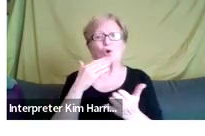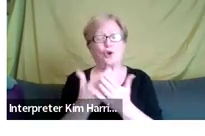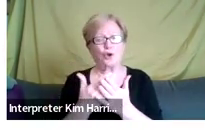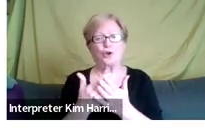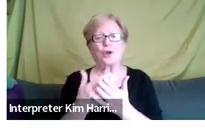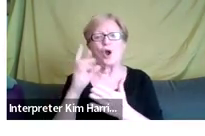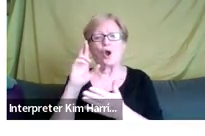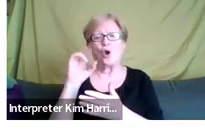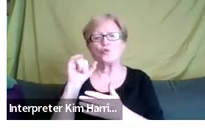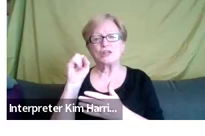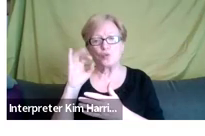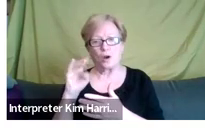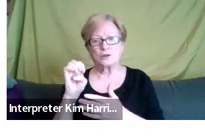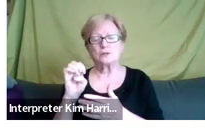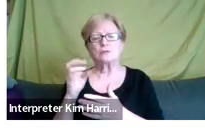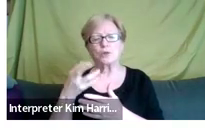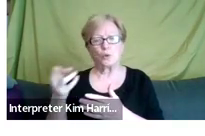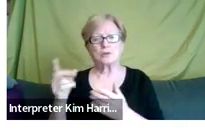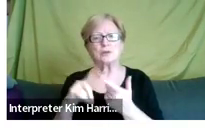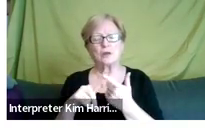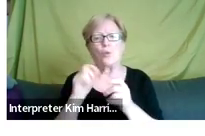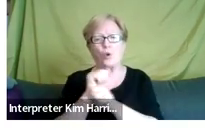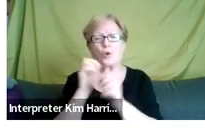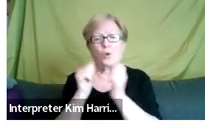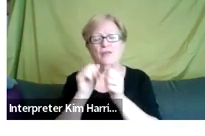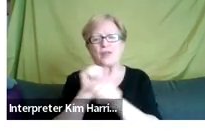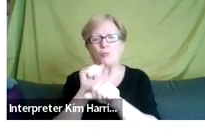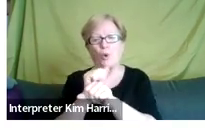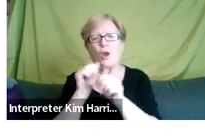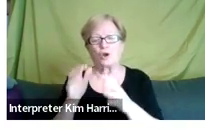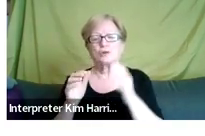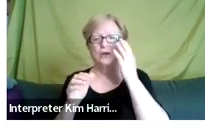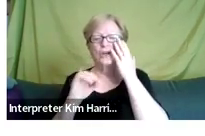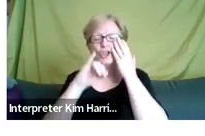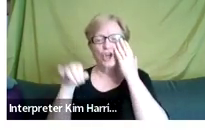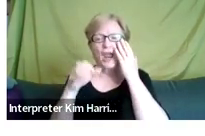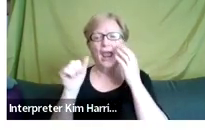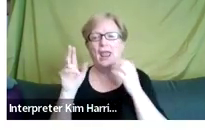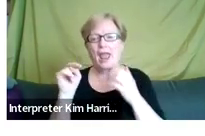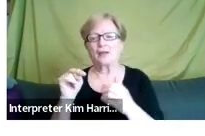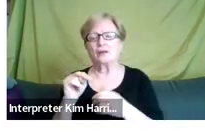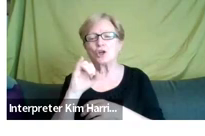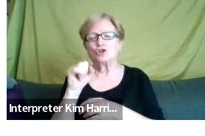resource that work with employers to make sure that it's